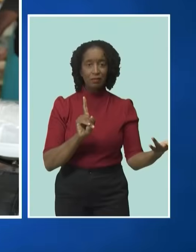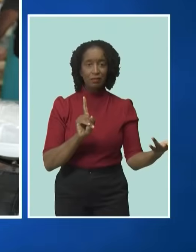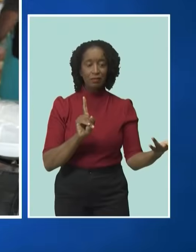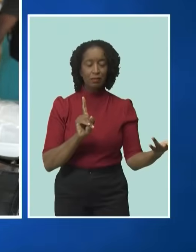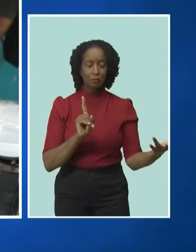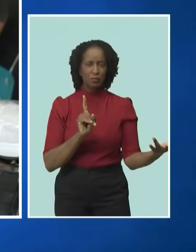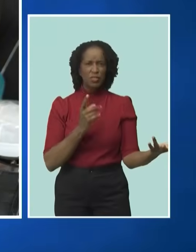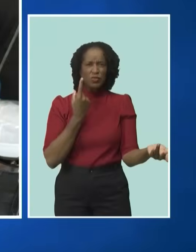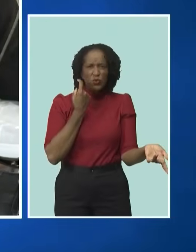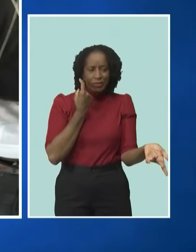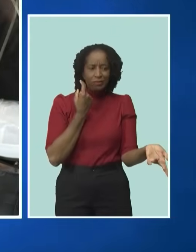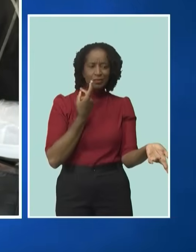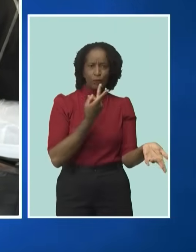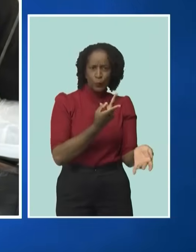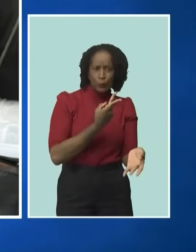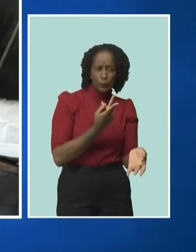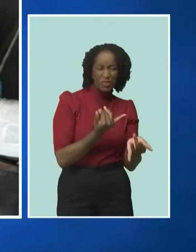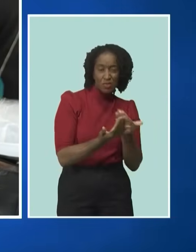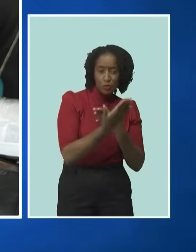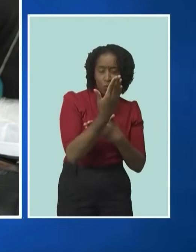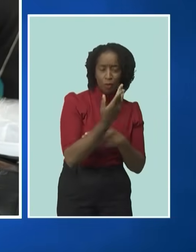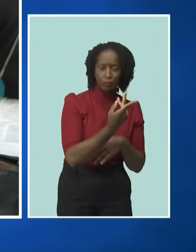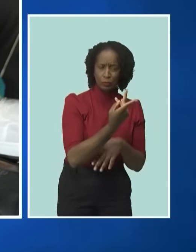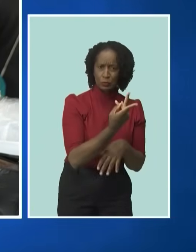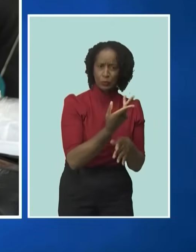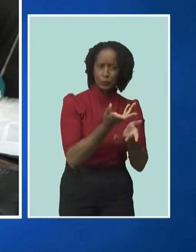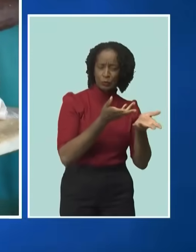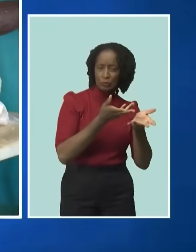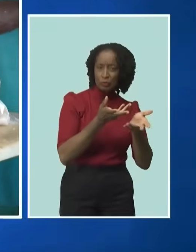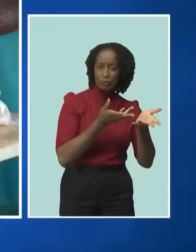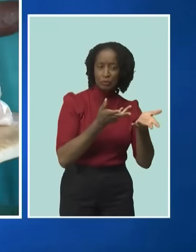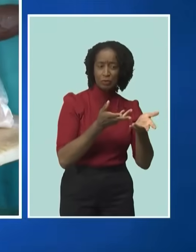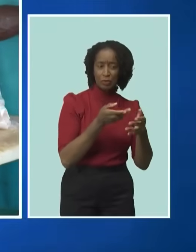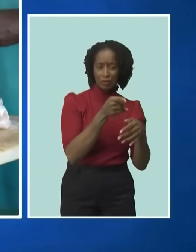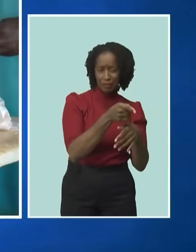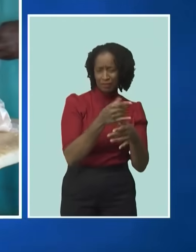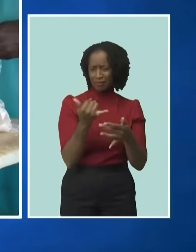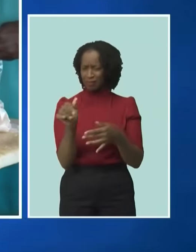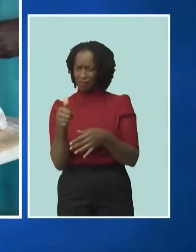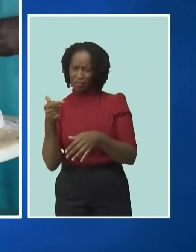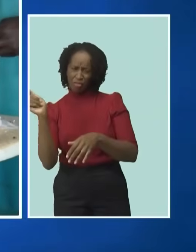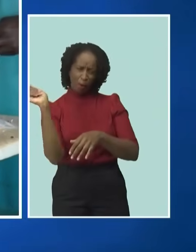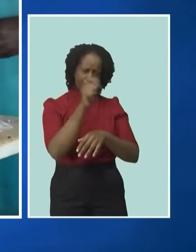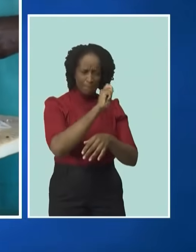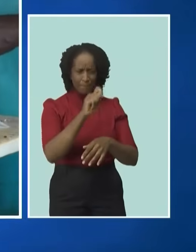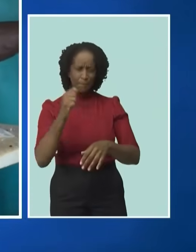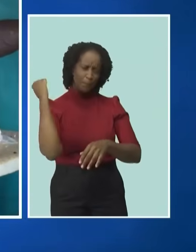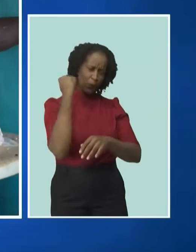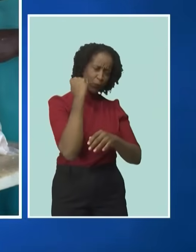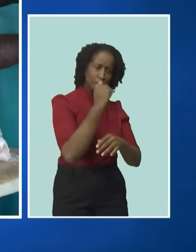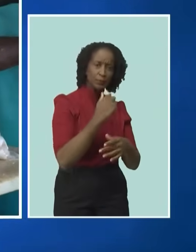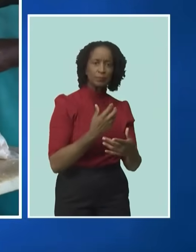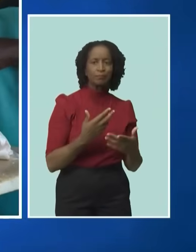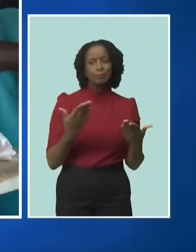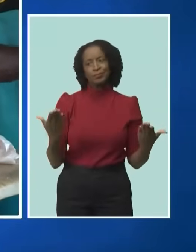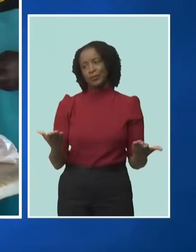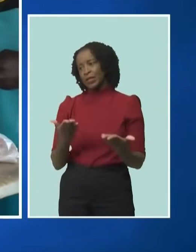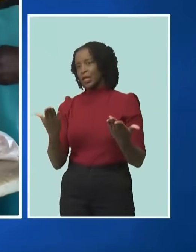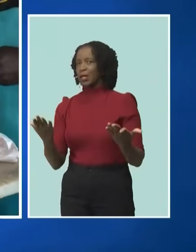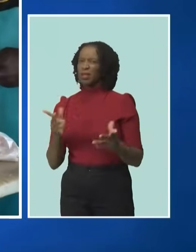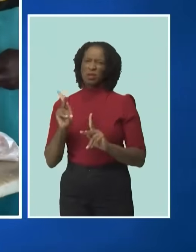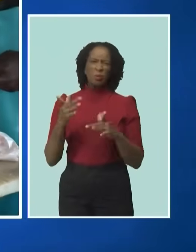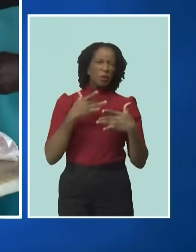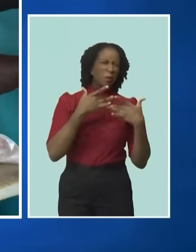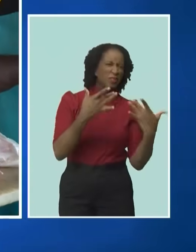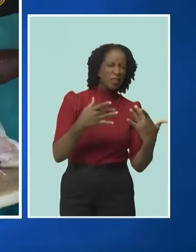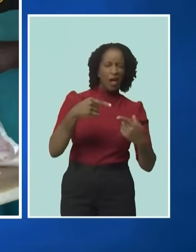the last person I spoke with this morning was the one who has been chopped up. But here at the fish market, you know, they would quarrel and they